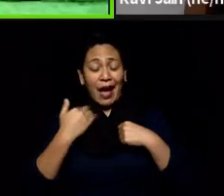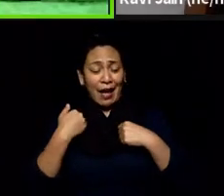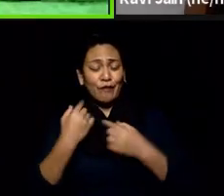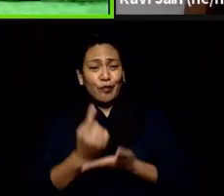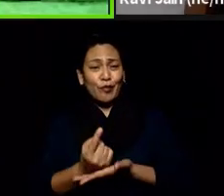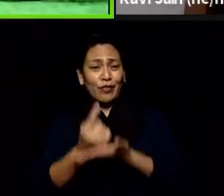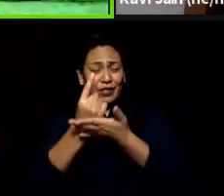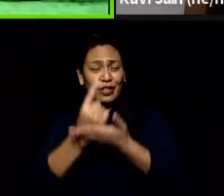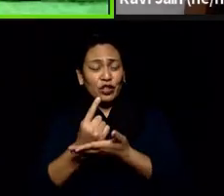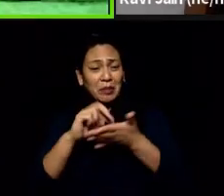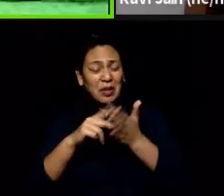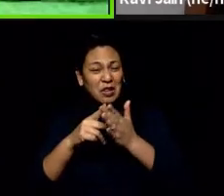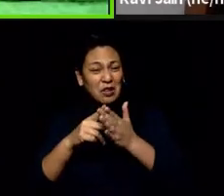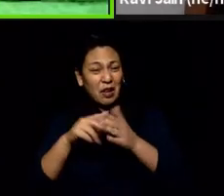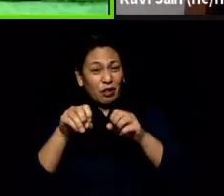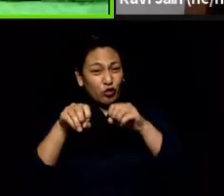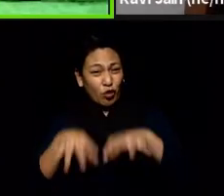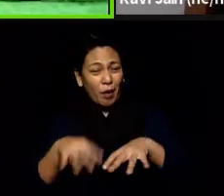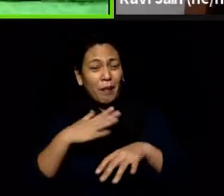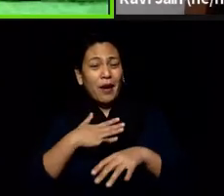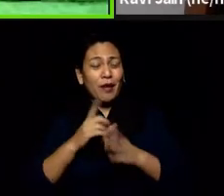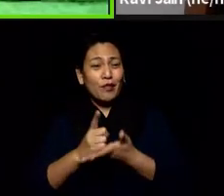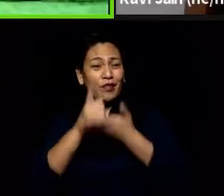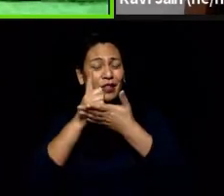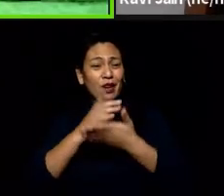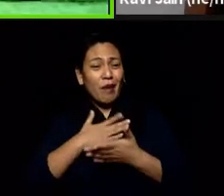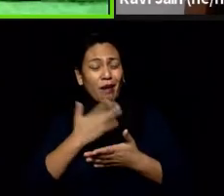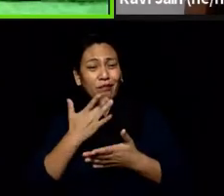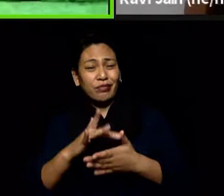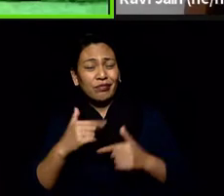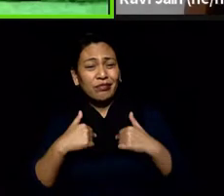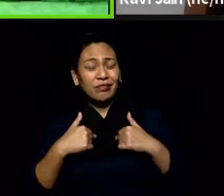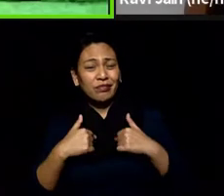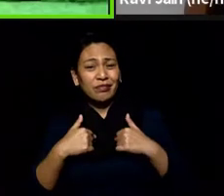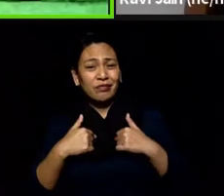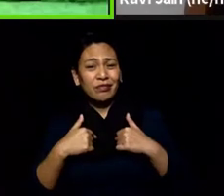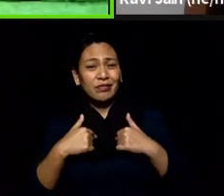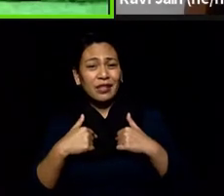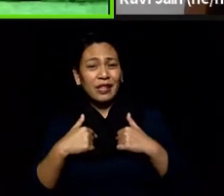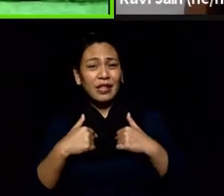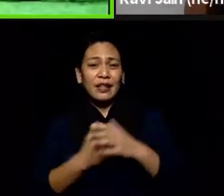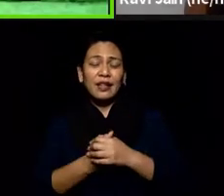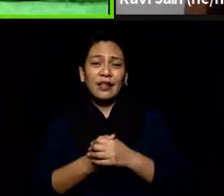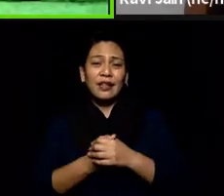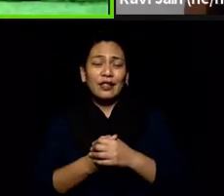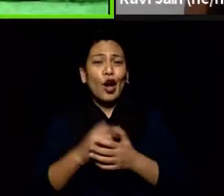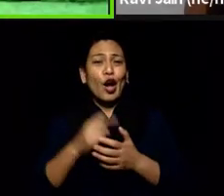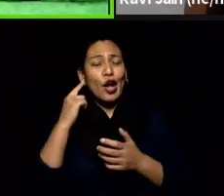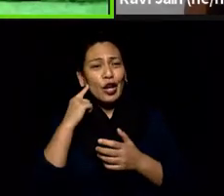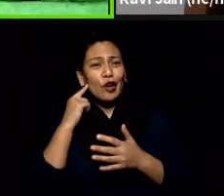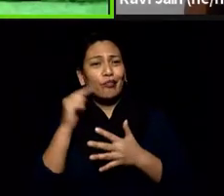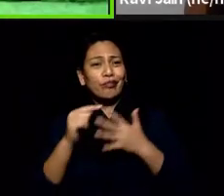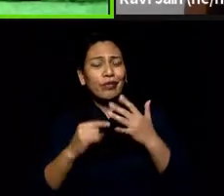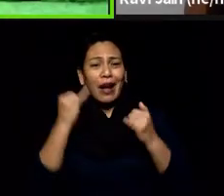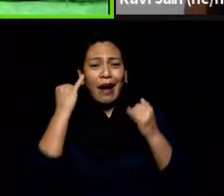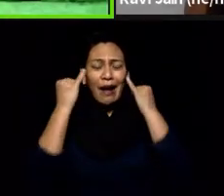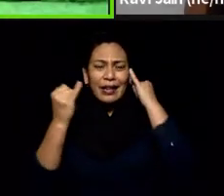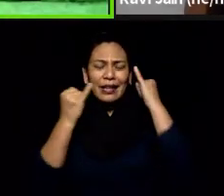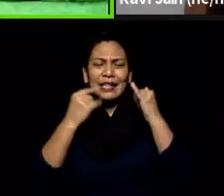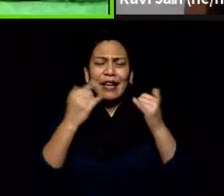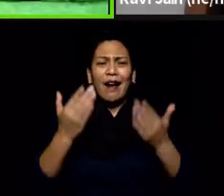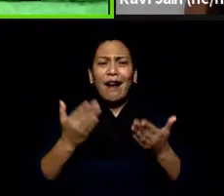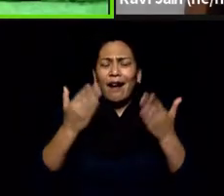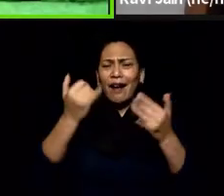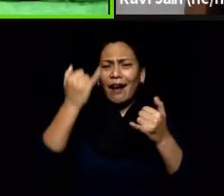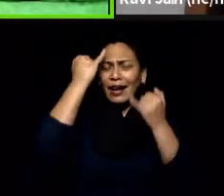so my wish is that that I could hear, like, let's do this, let's work in this way. And